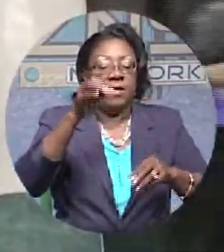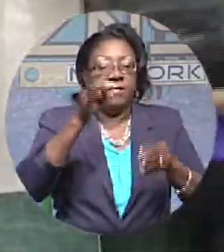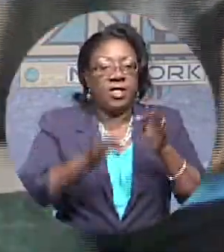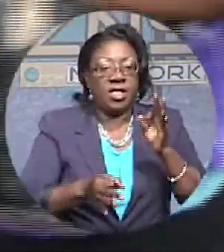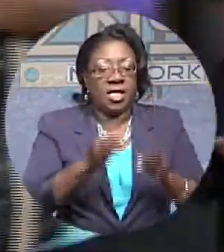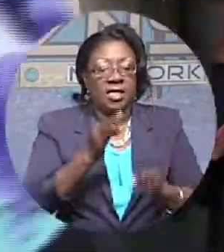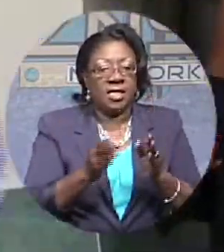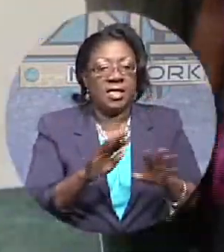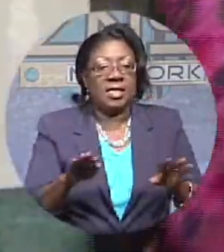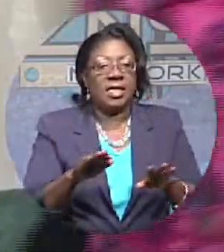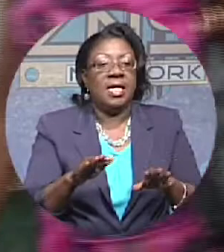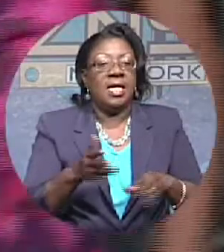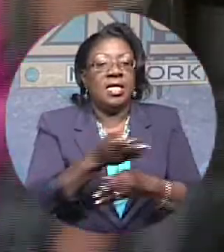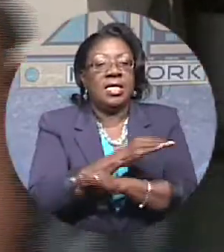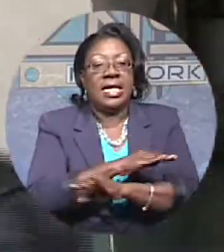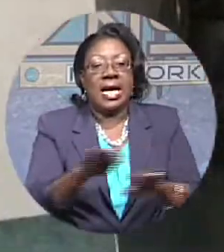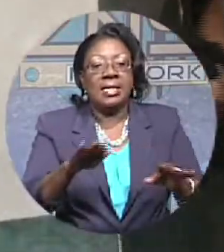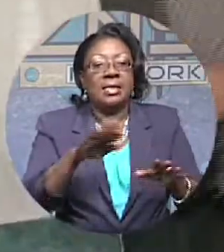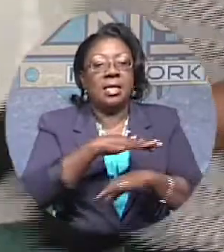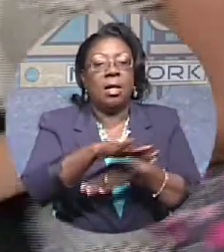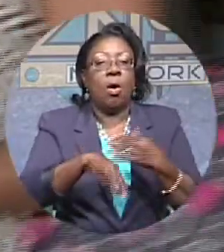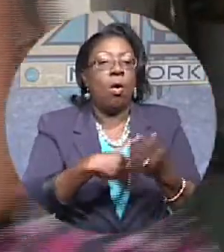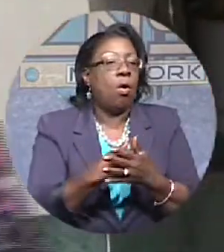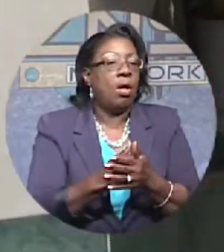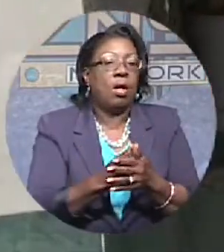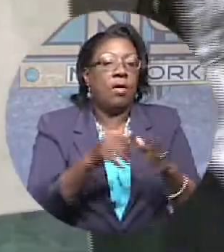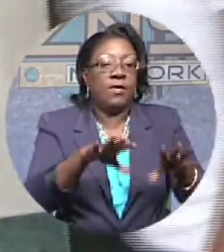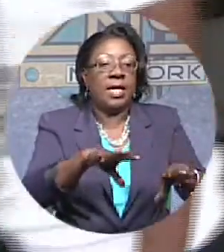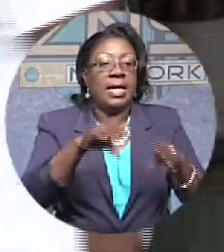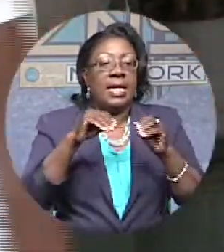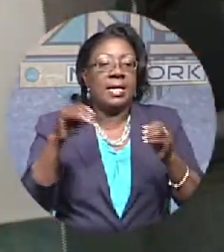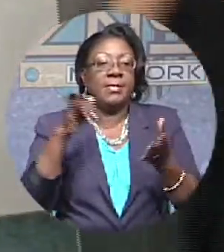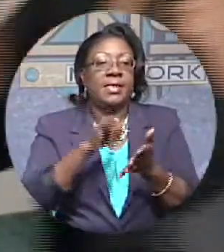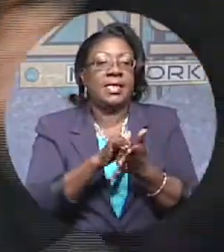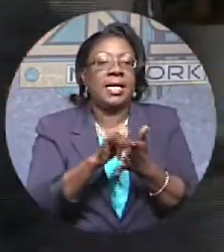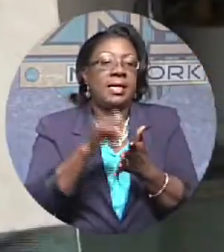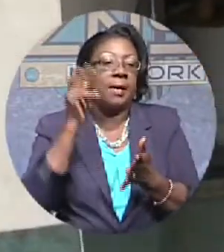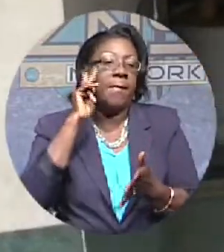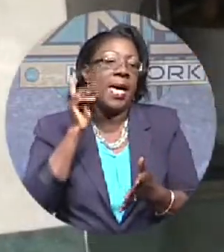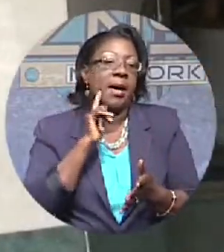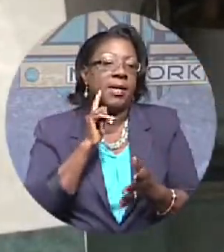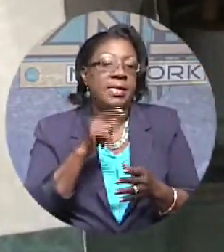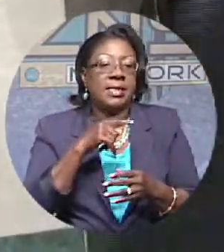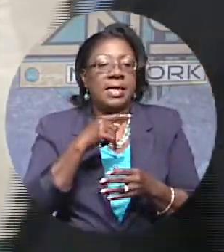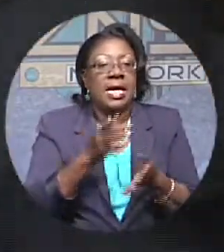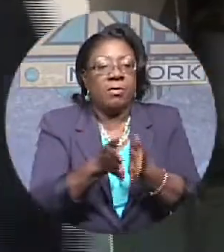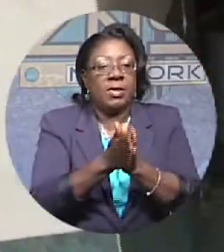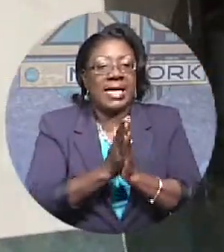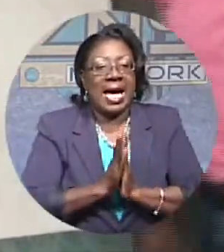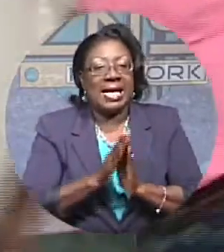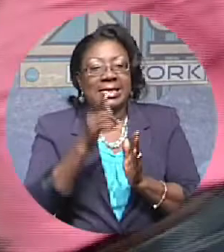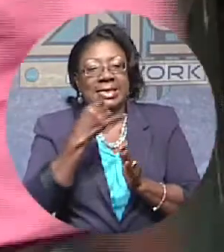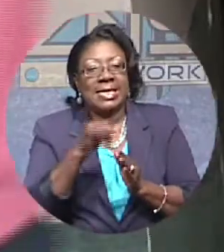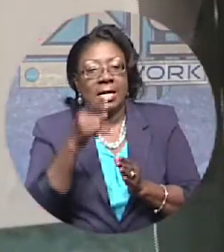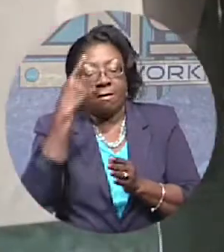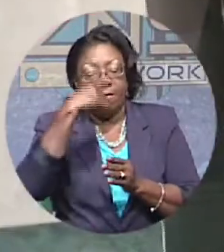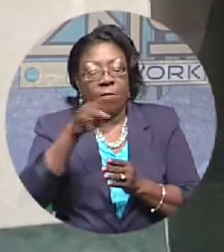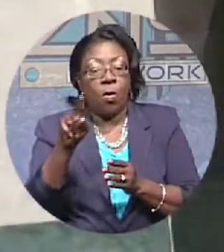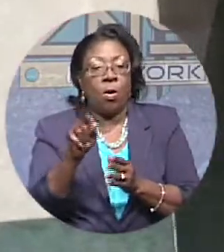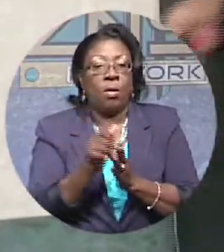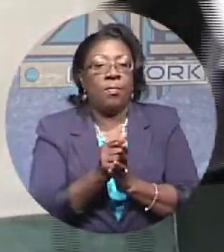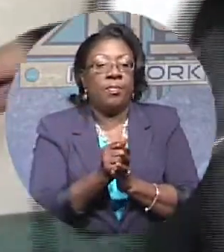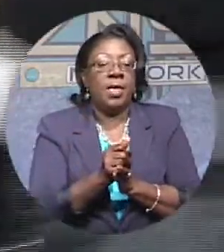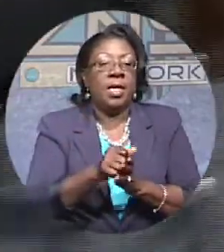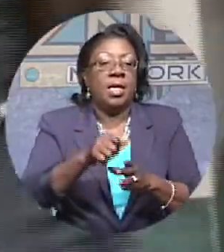the parents hope would have meant the recompensation of a combined $29,000 for a graduation and prom, which were canceled by